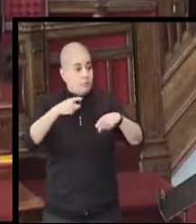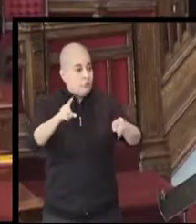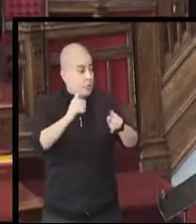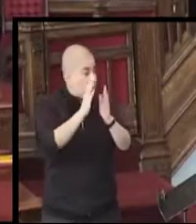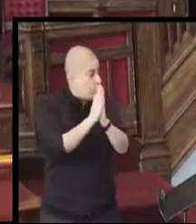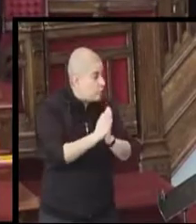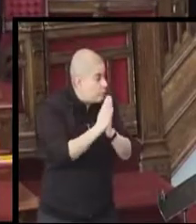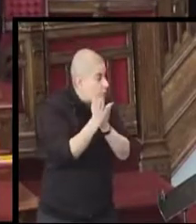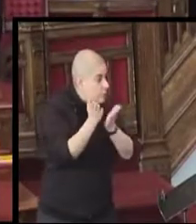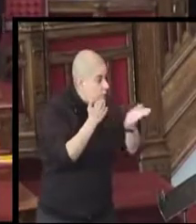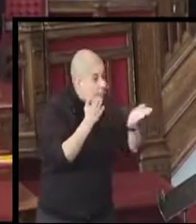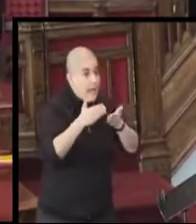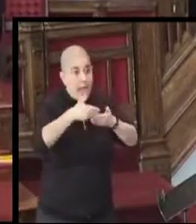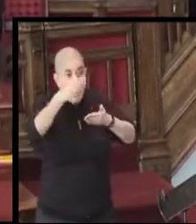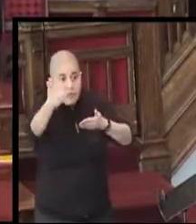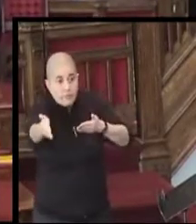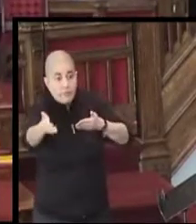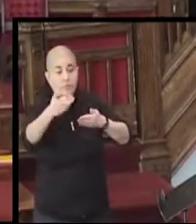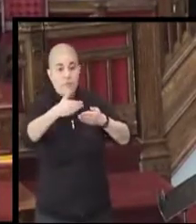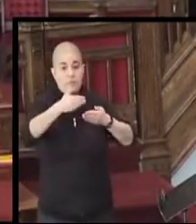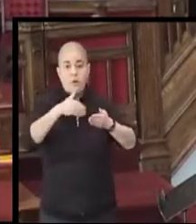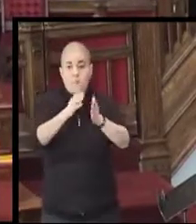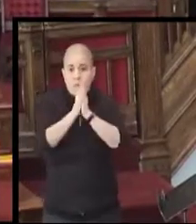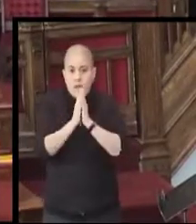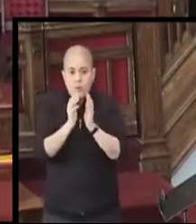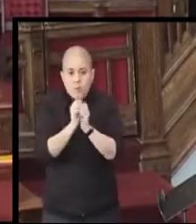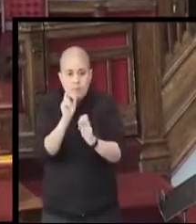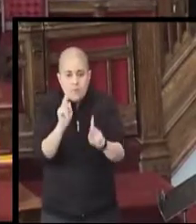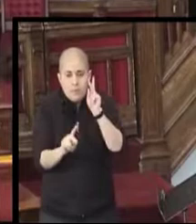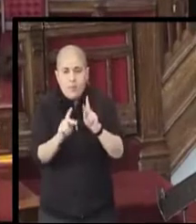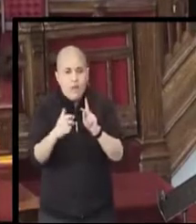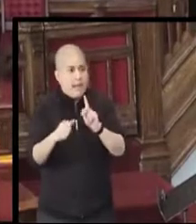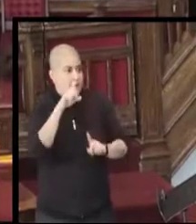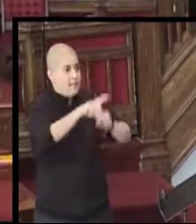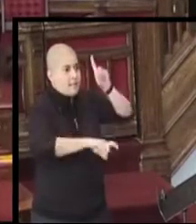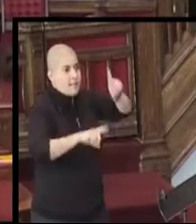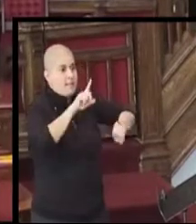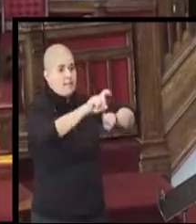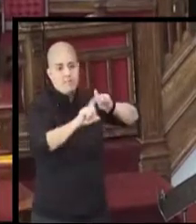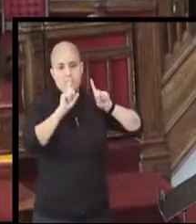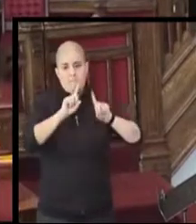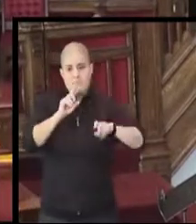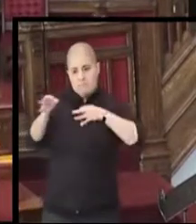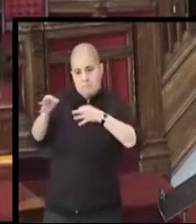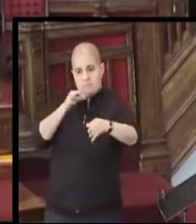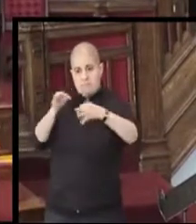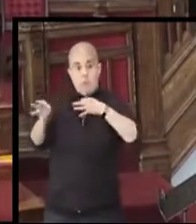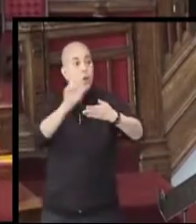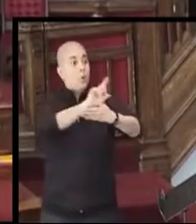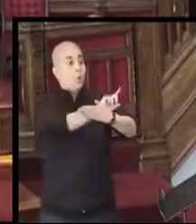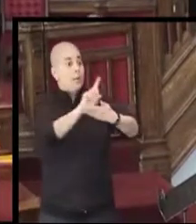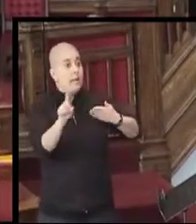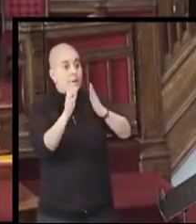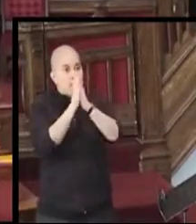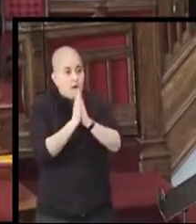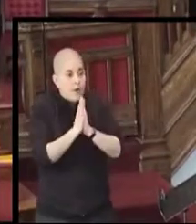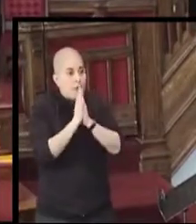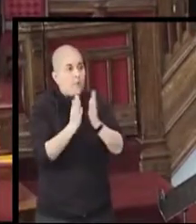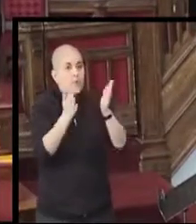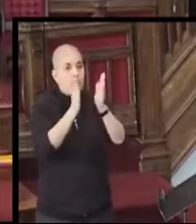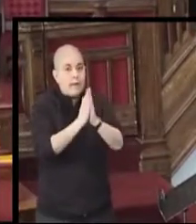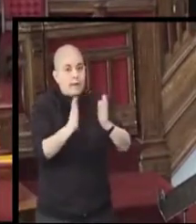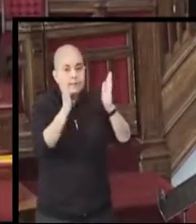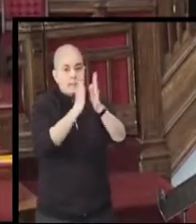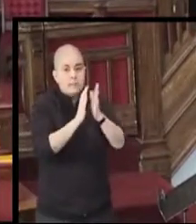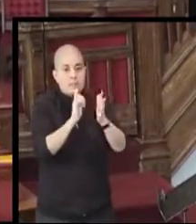worship services. They hang around to pray with individuals or answer any of your questions. And throughout the week, they answer prayer requests, phone calls, and